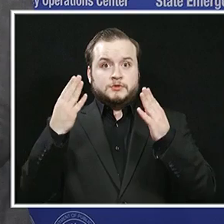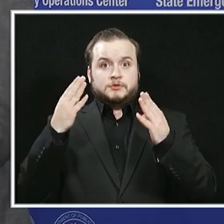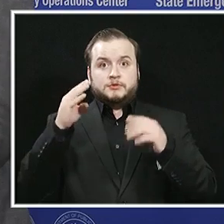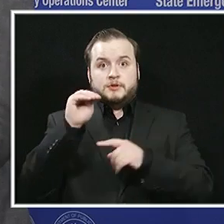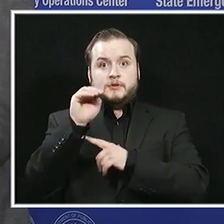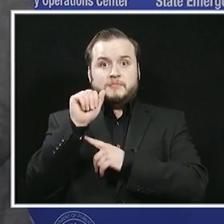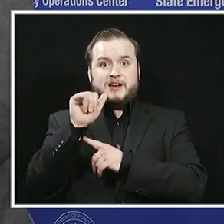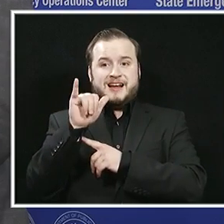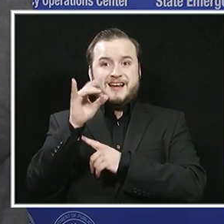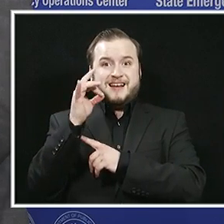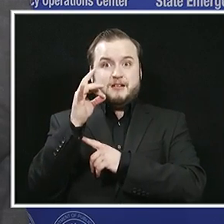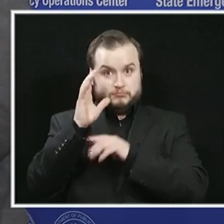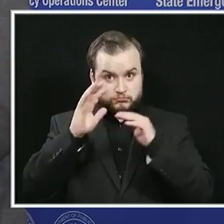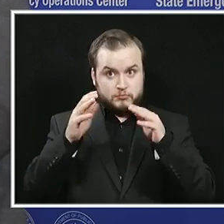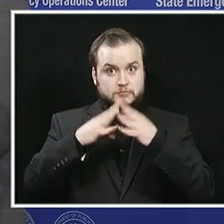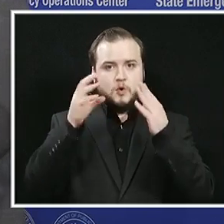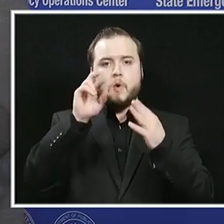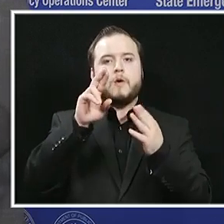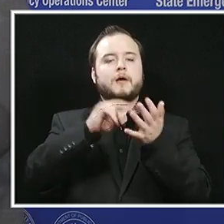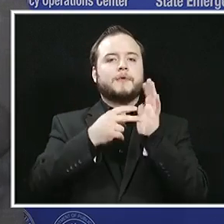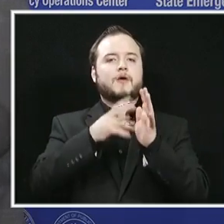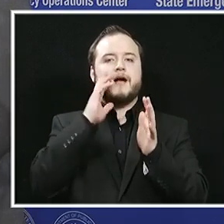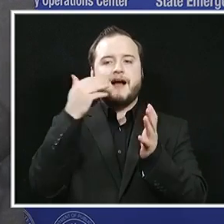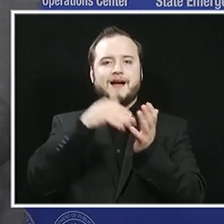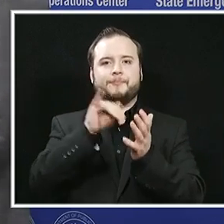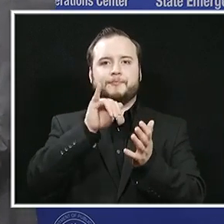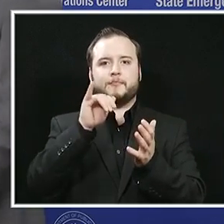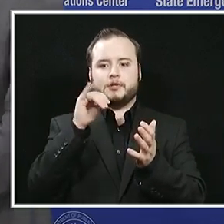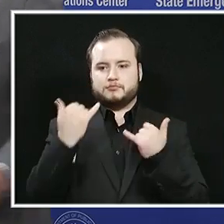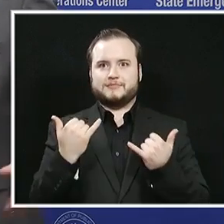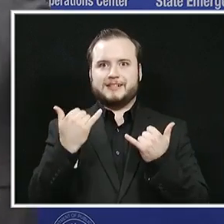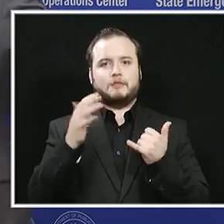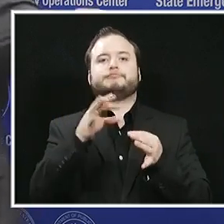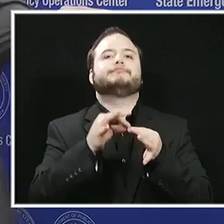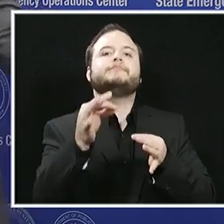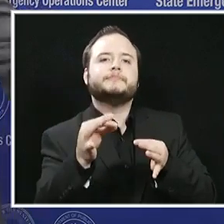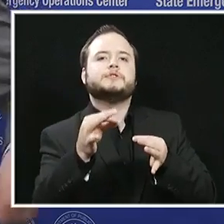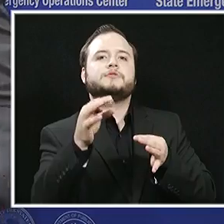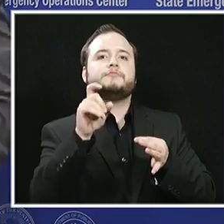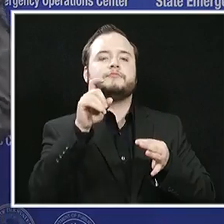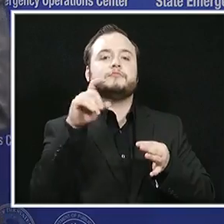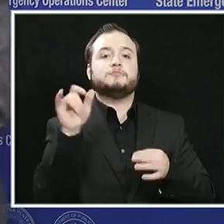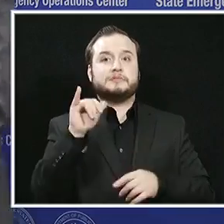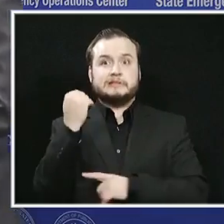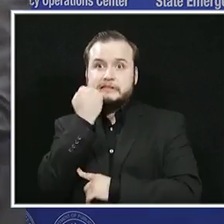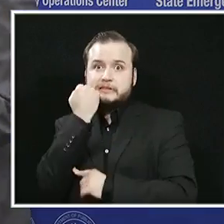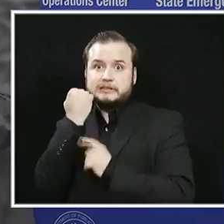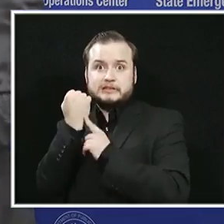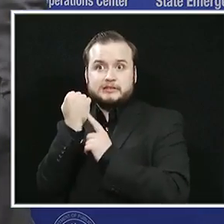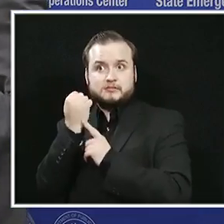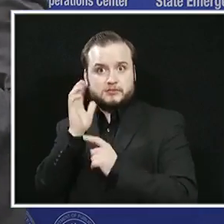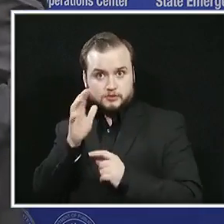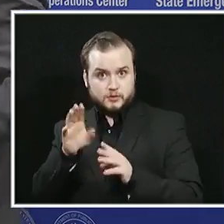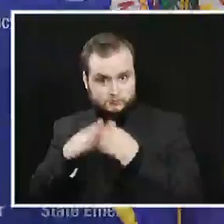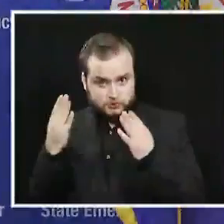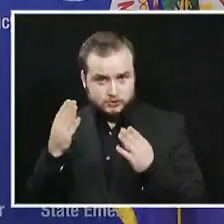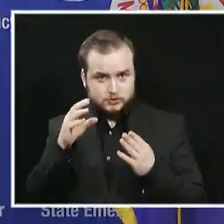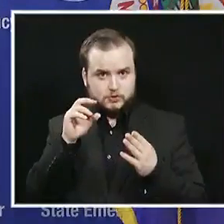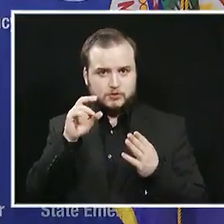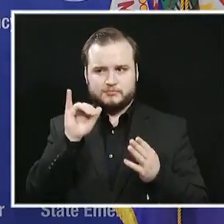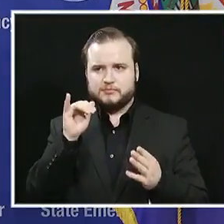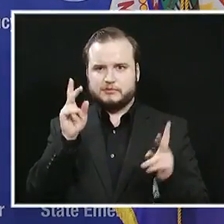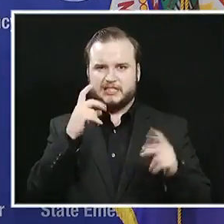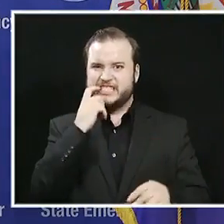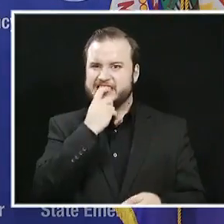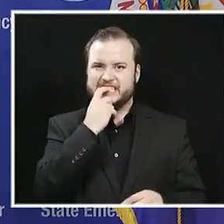from a viewer, when can dentists' offices begin working? Yeah, will it be a state of bad hair and bad teeth pretty soon? No, it